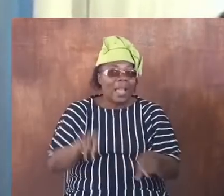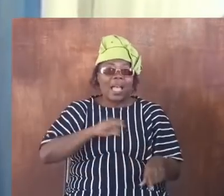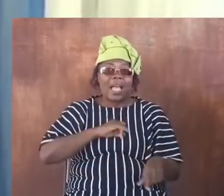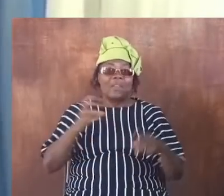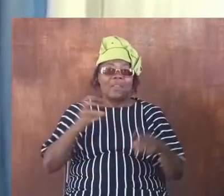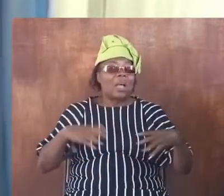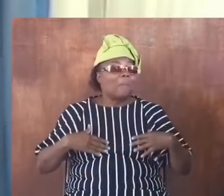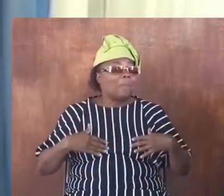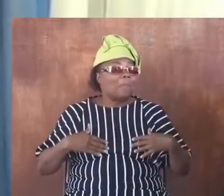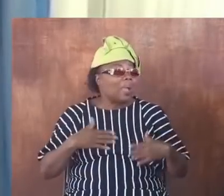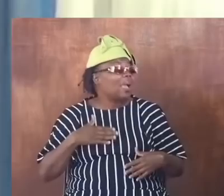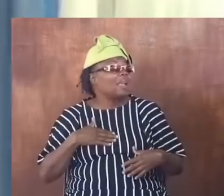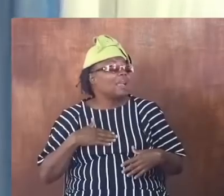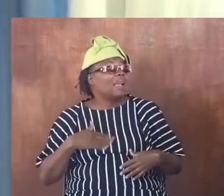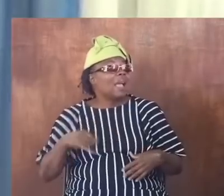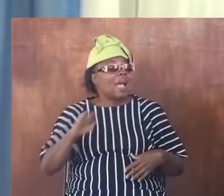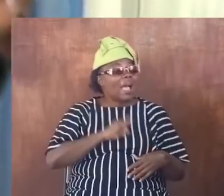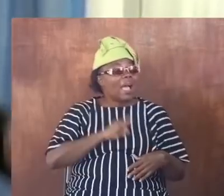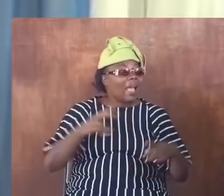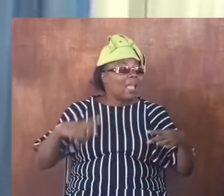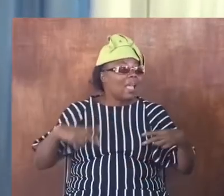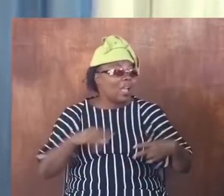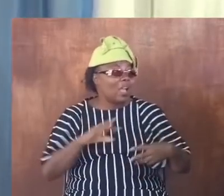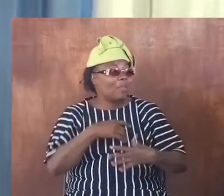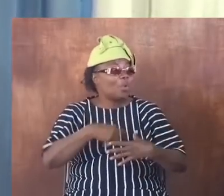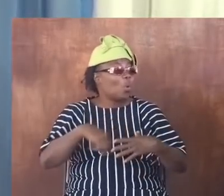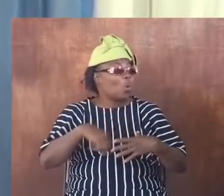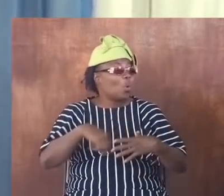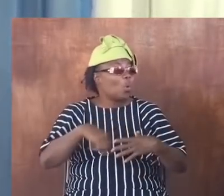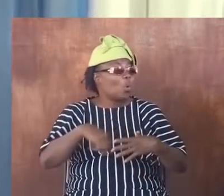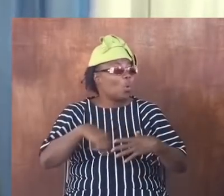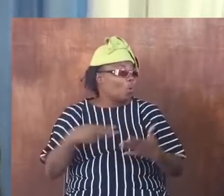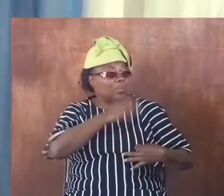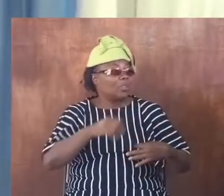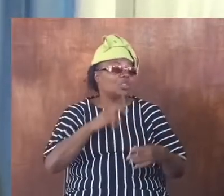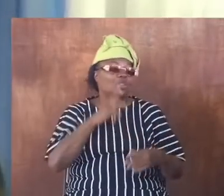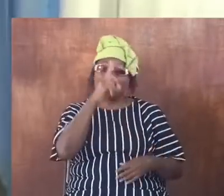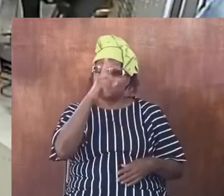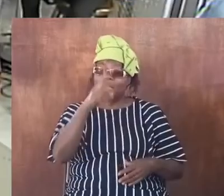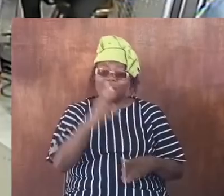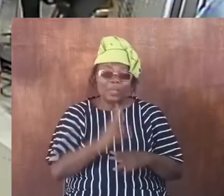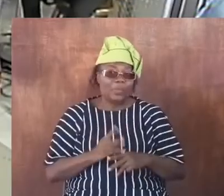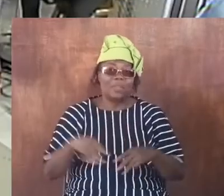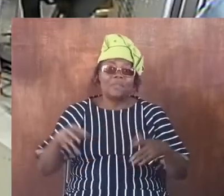I've got mine. I have got the Holy Ghost.